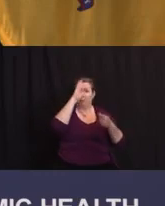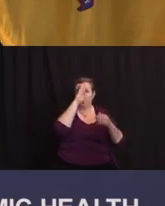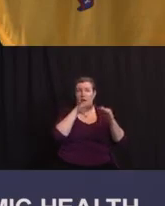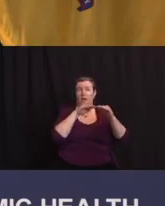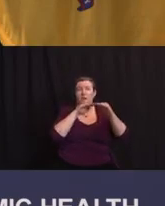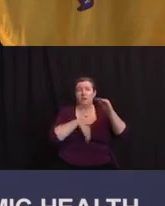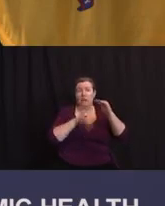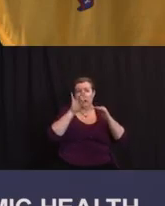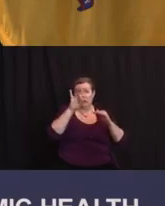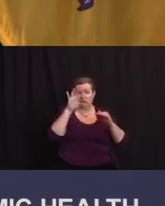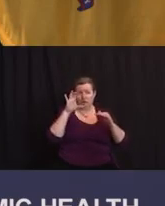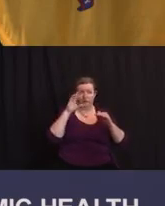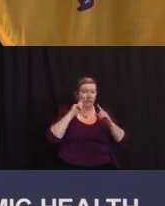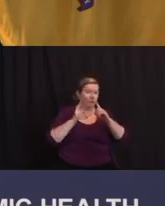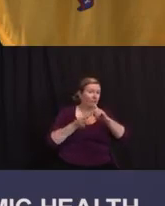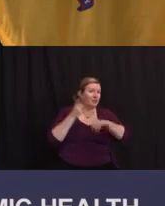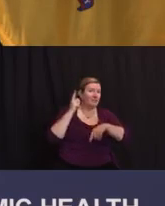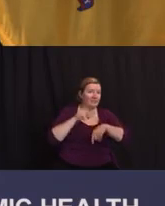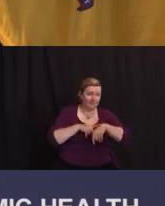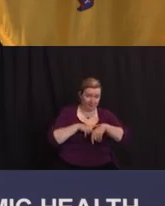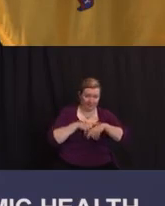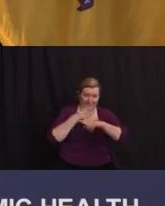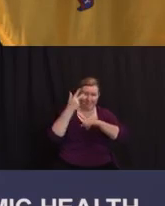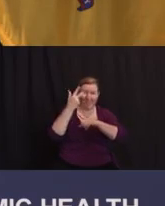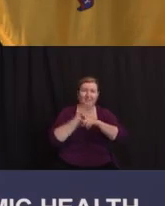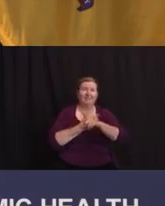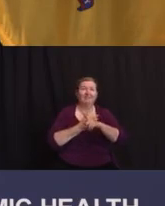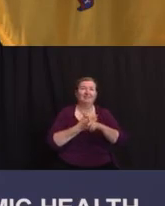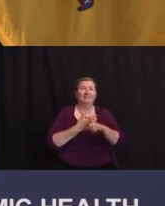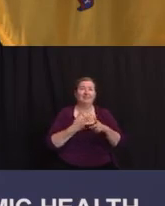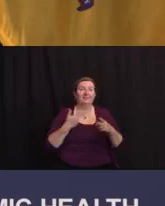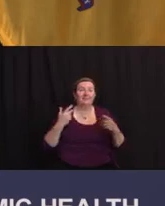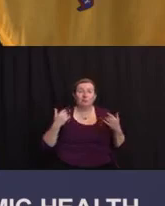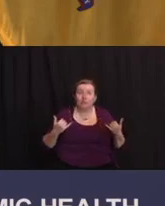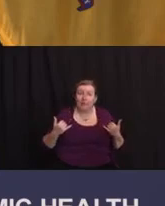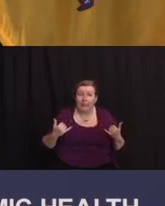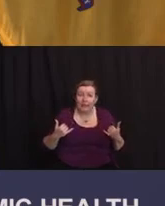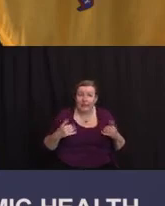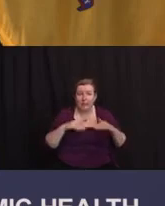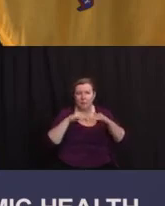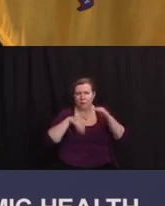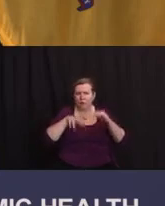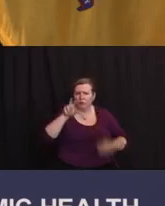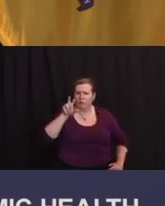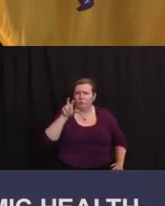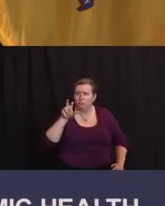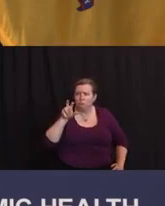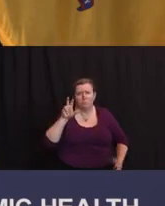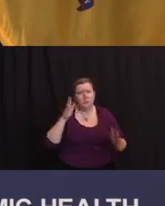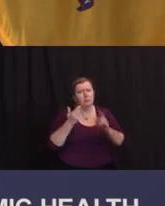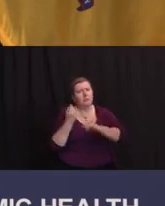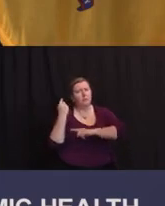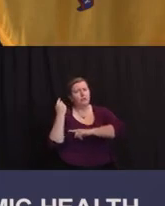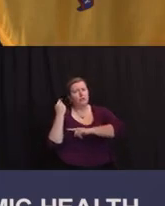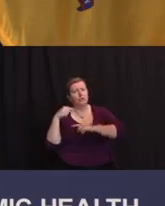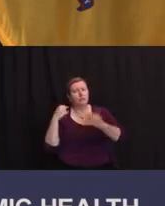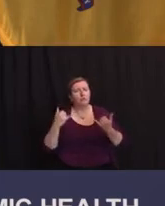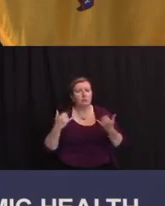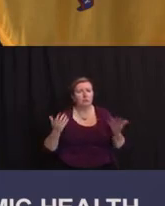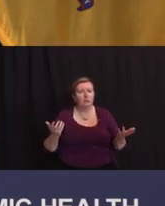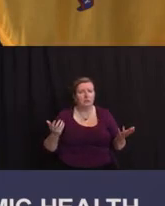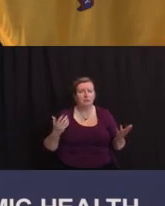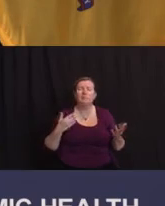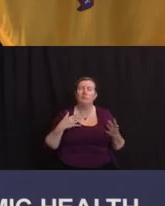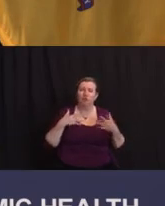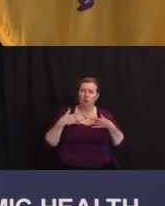the first time in 3 months. Fortunately, today, hospitalizations are below 300. Is the concern of the Delta variant overblown?